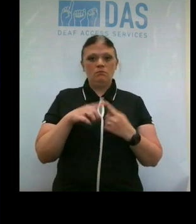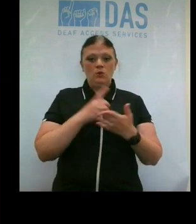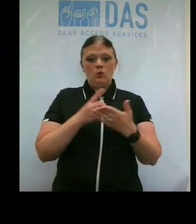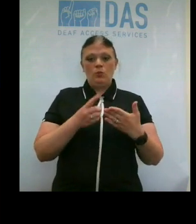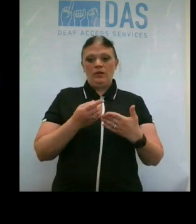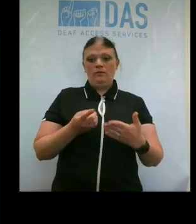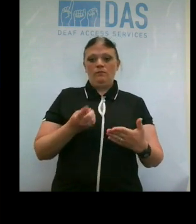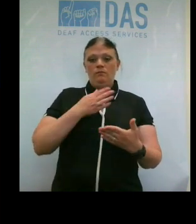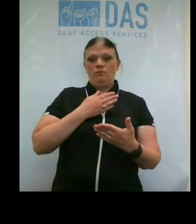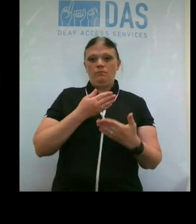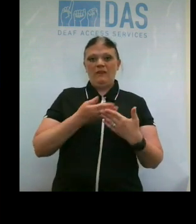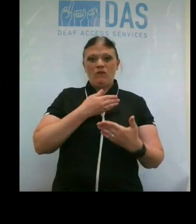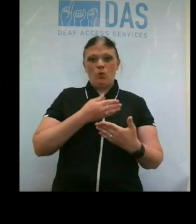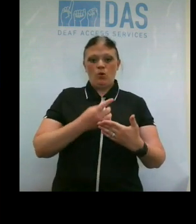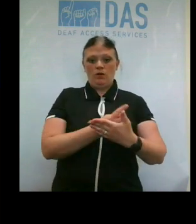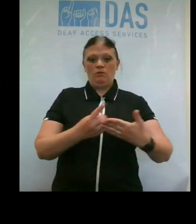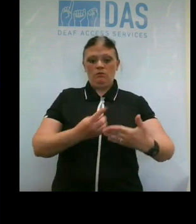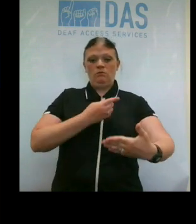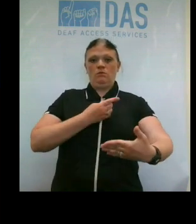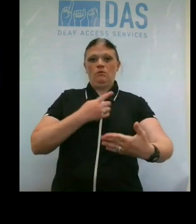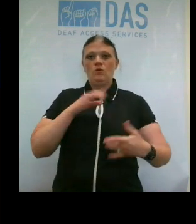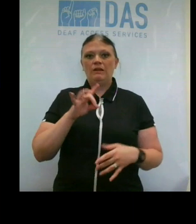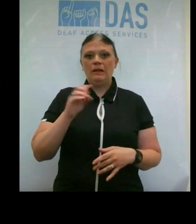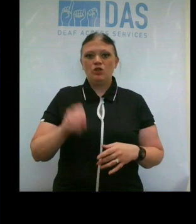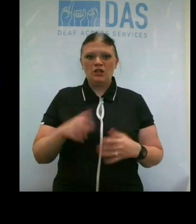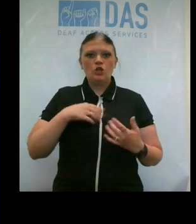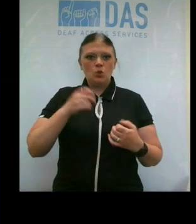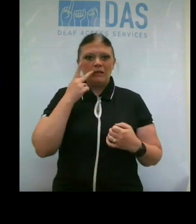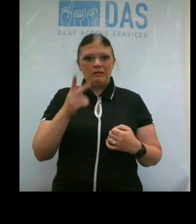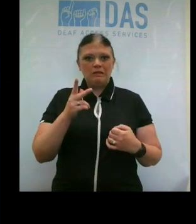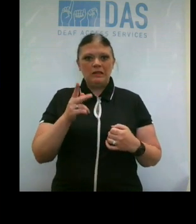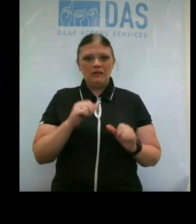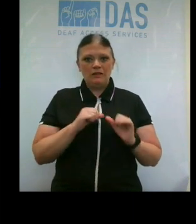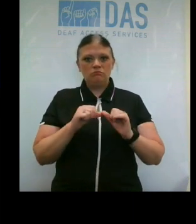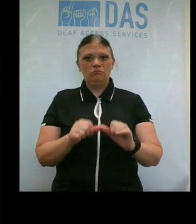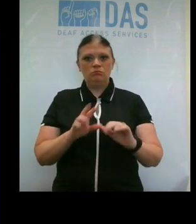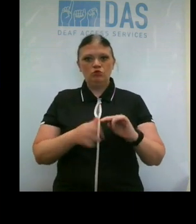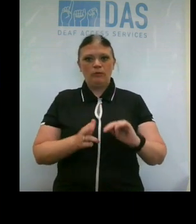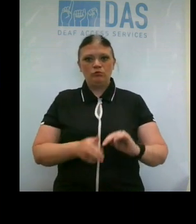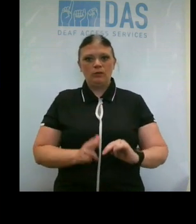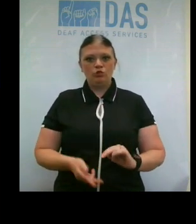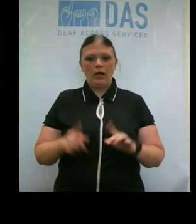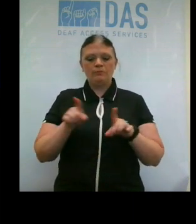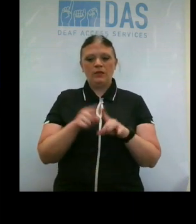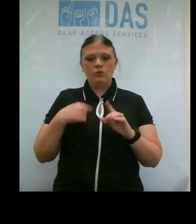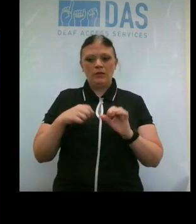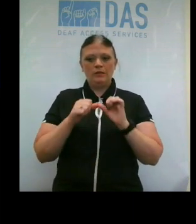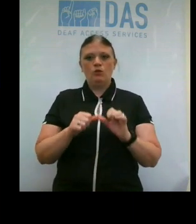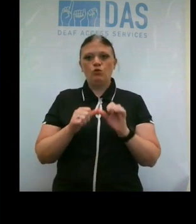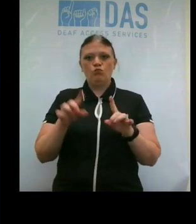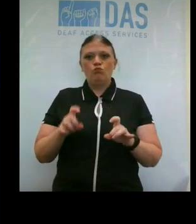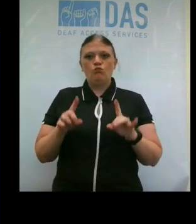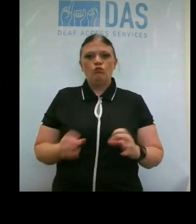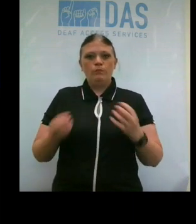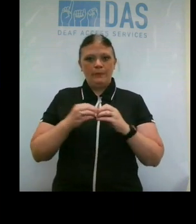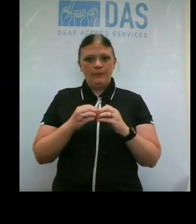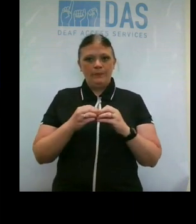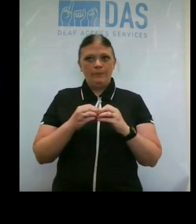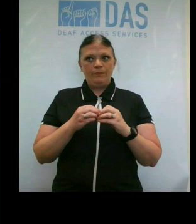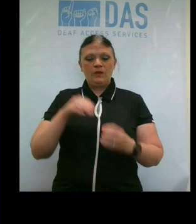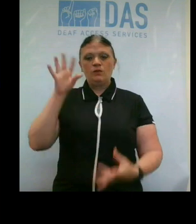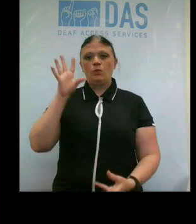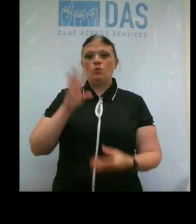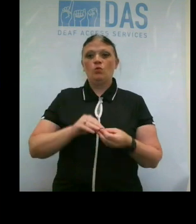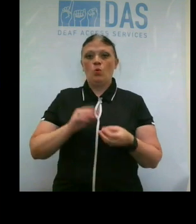was 8%. And you can see that number has continually dropped as we've tested more and more individuals in the population. So now the total number